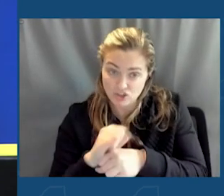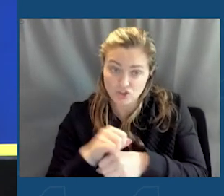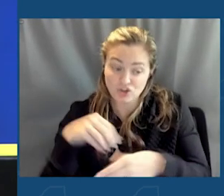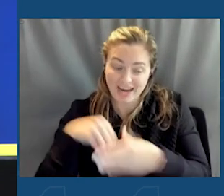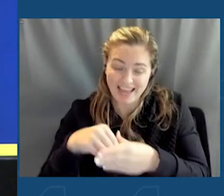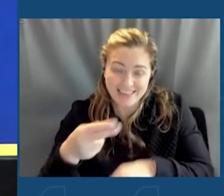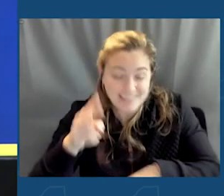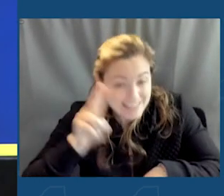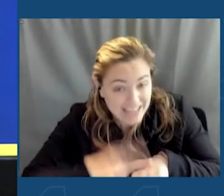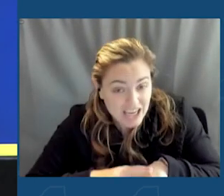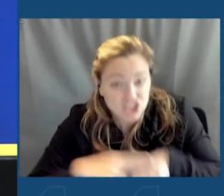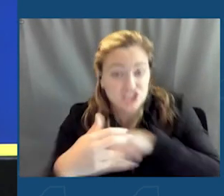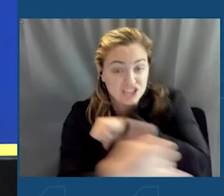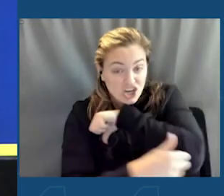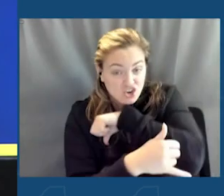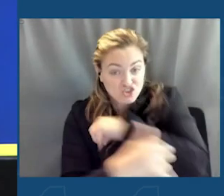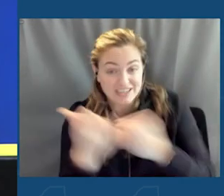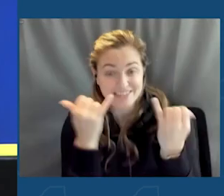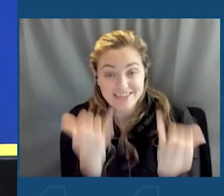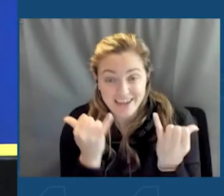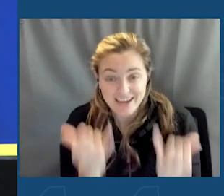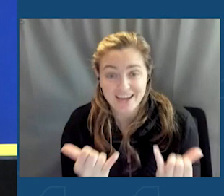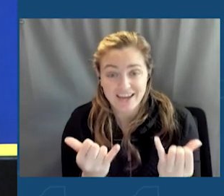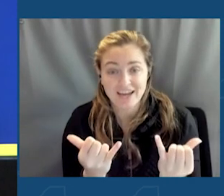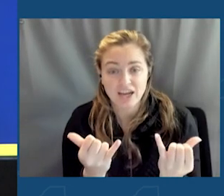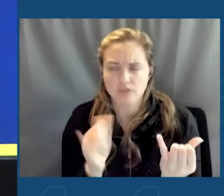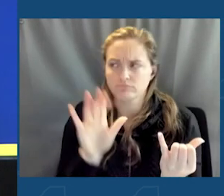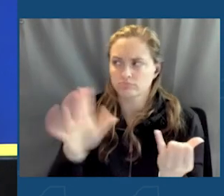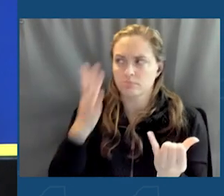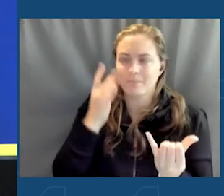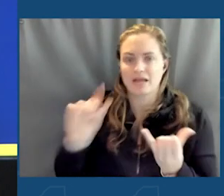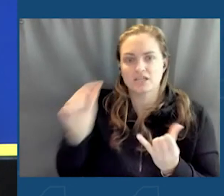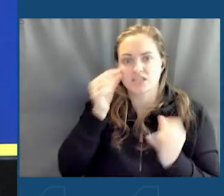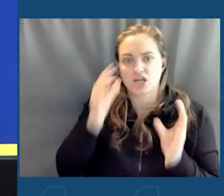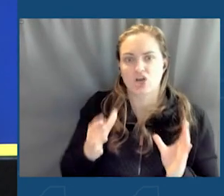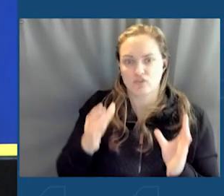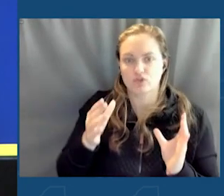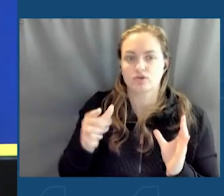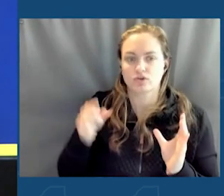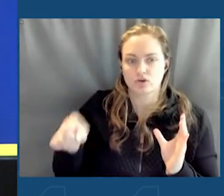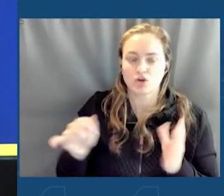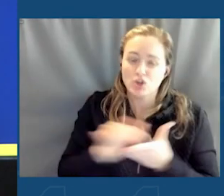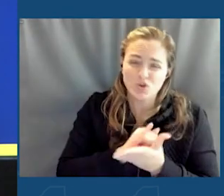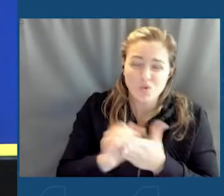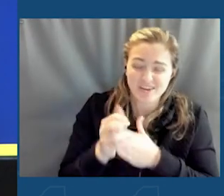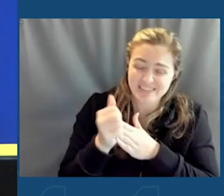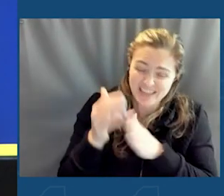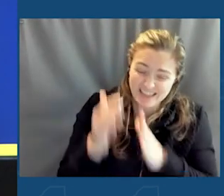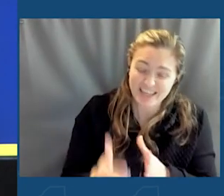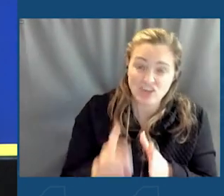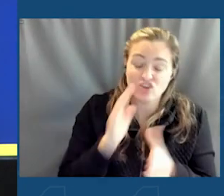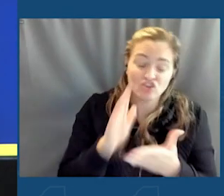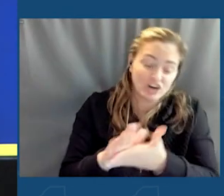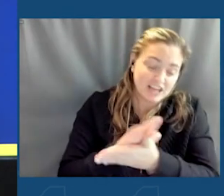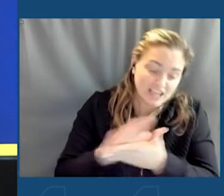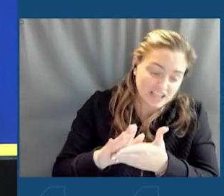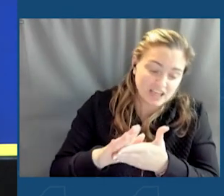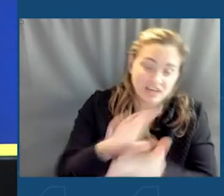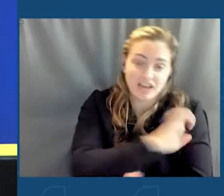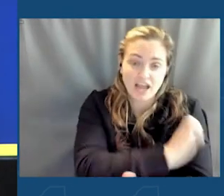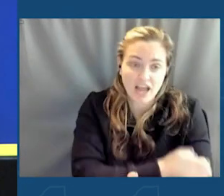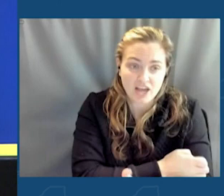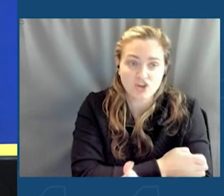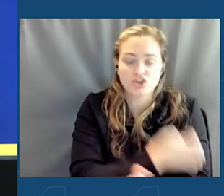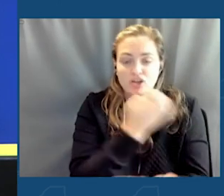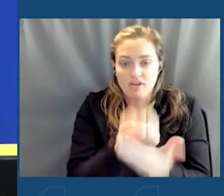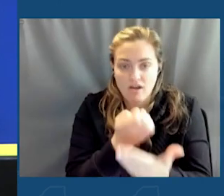nation today. Because of Governor Hochul, New York is the leader in a clean energy economy